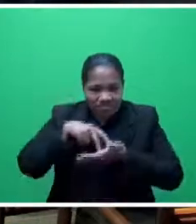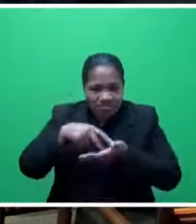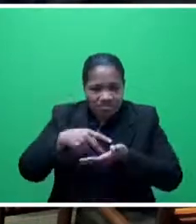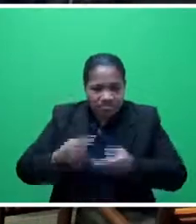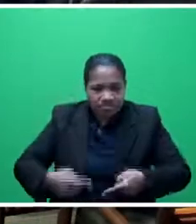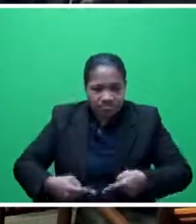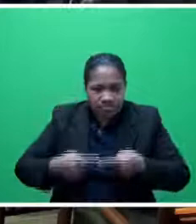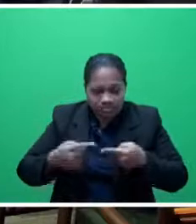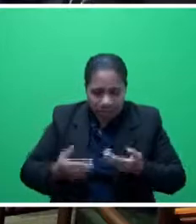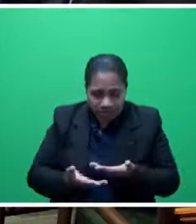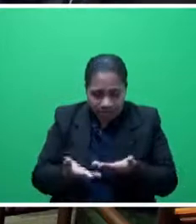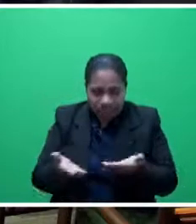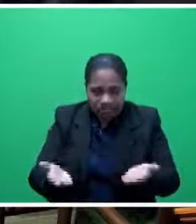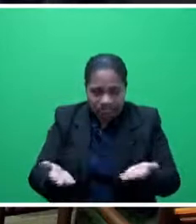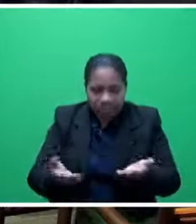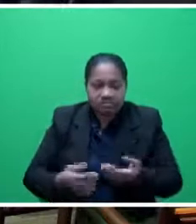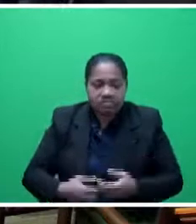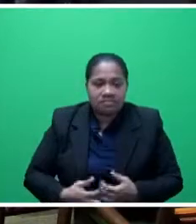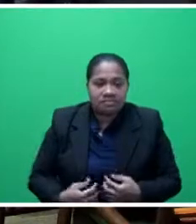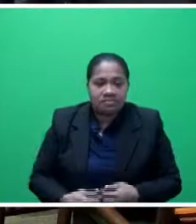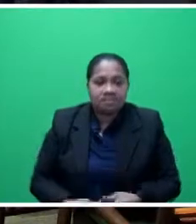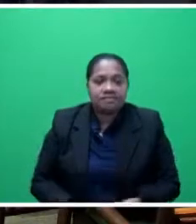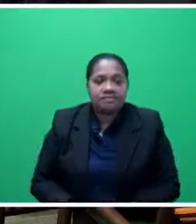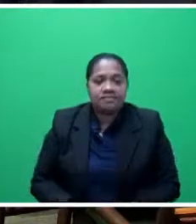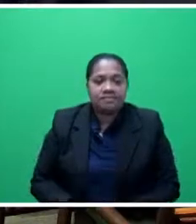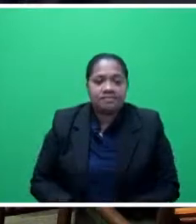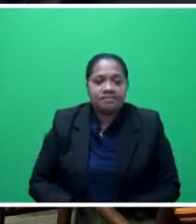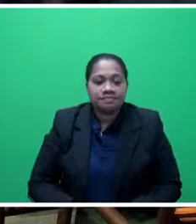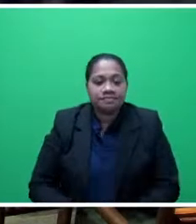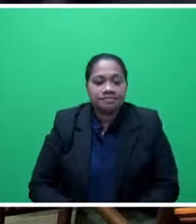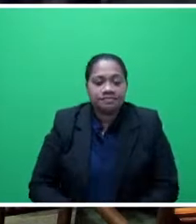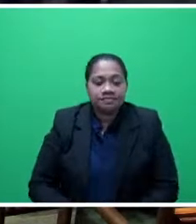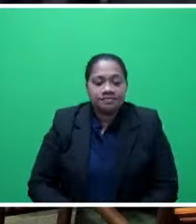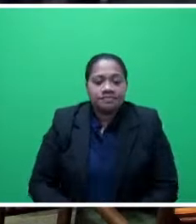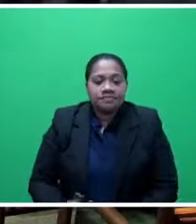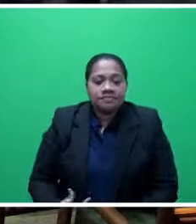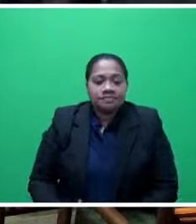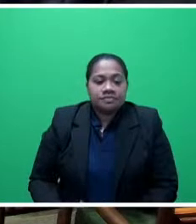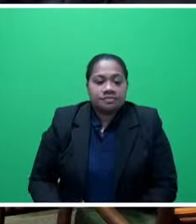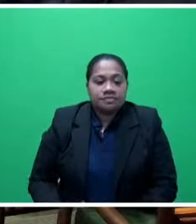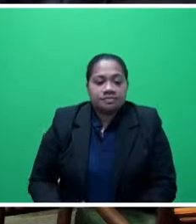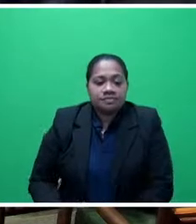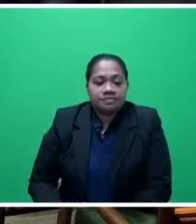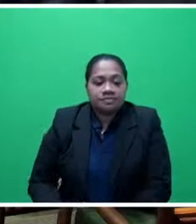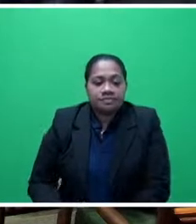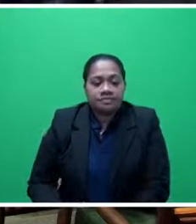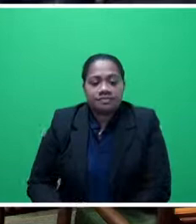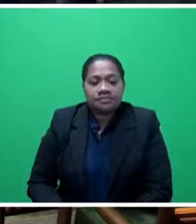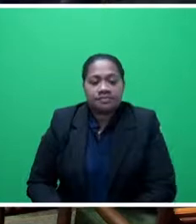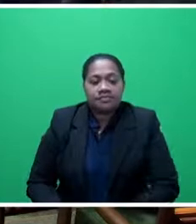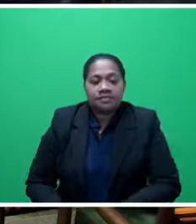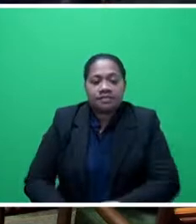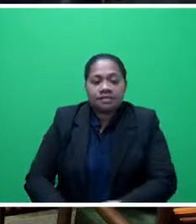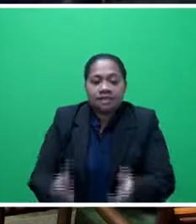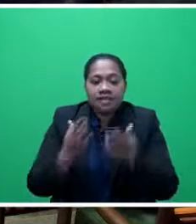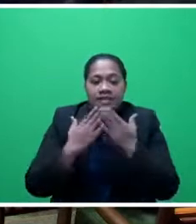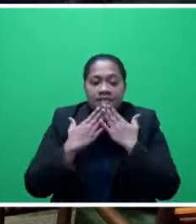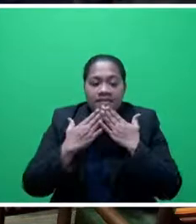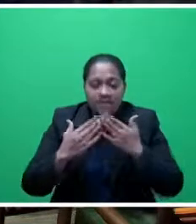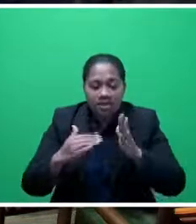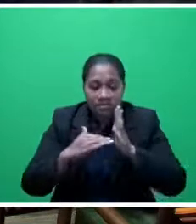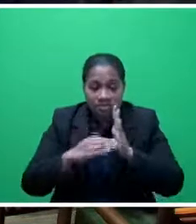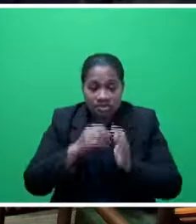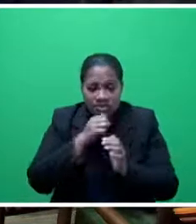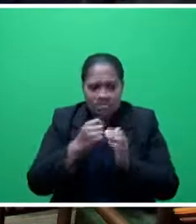Honorable Biman Prasad, you have the floor. Thank you, Mr. Chairman. I thank the Honorable Attorney General